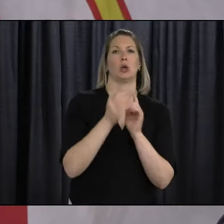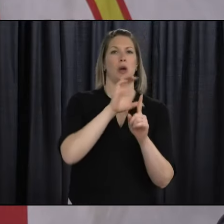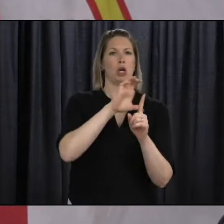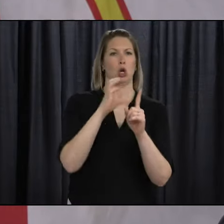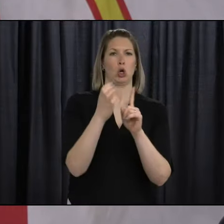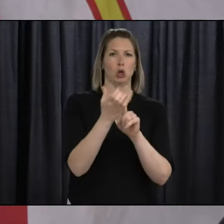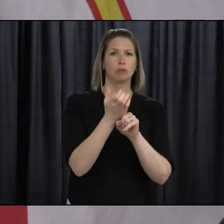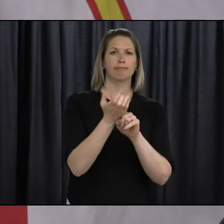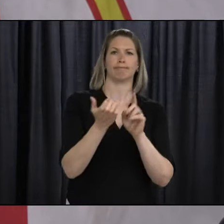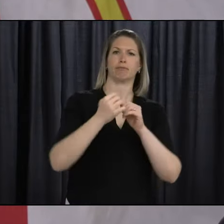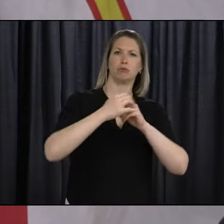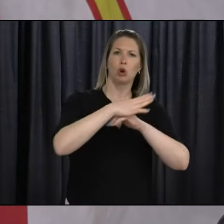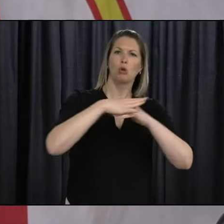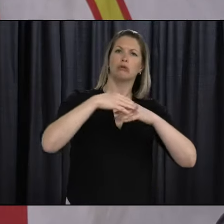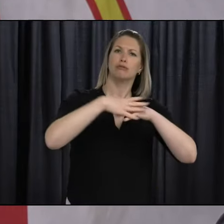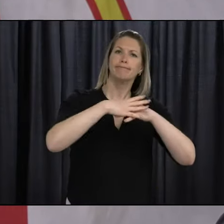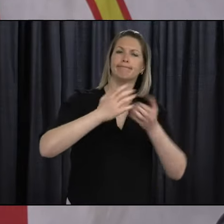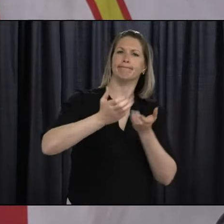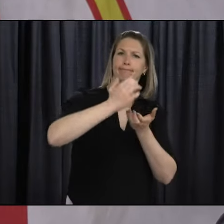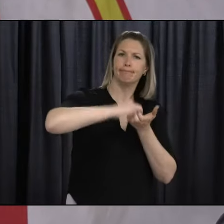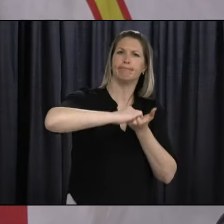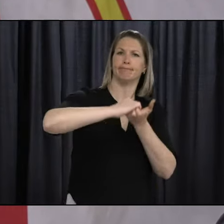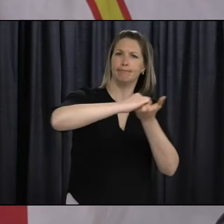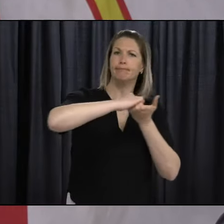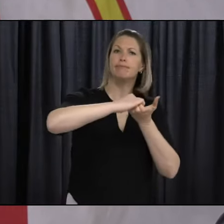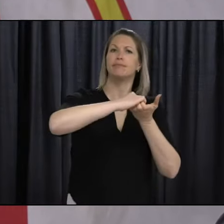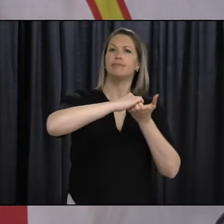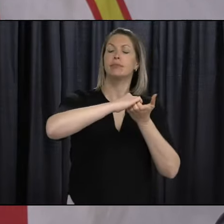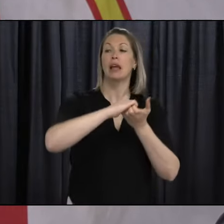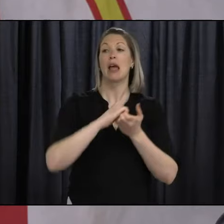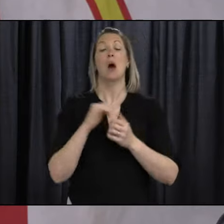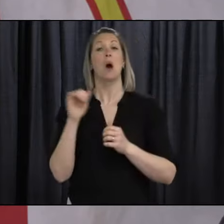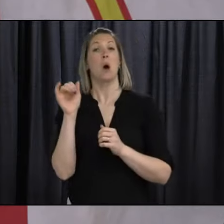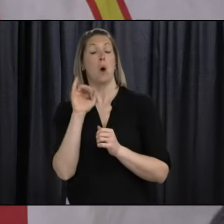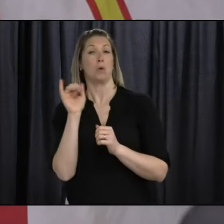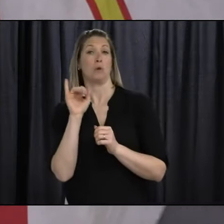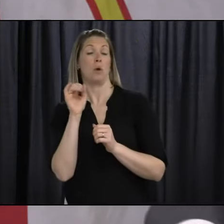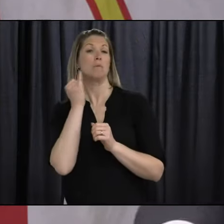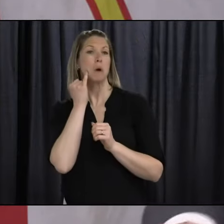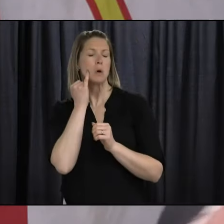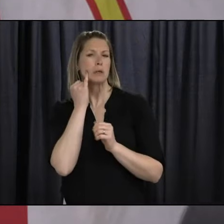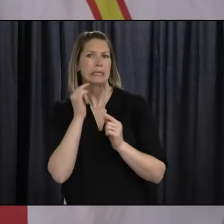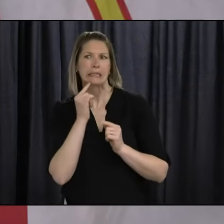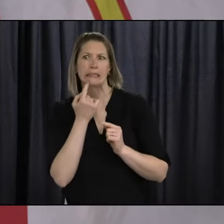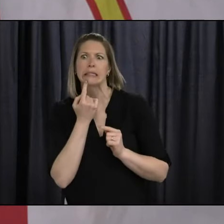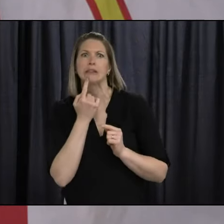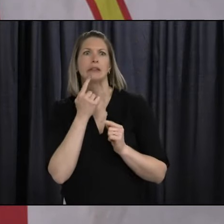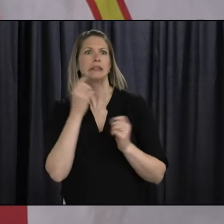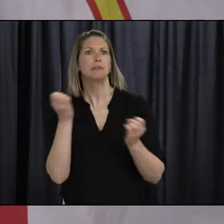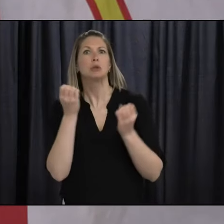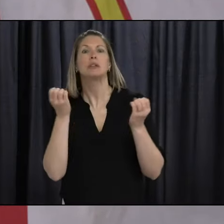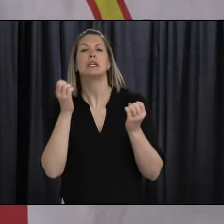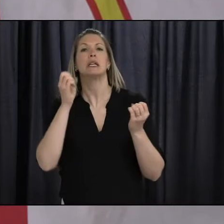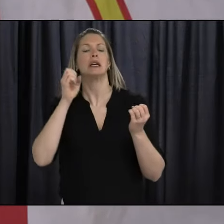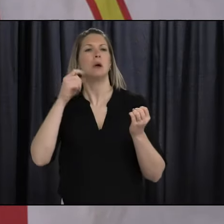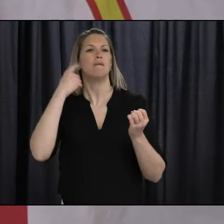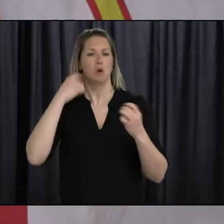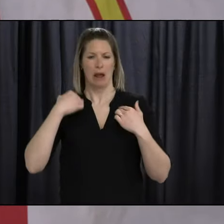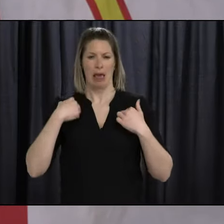invested primarily in Labrador on a Skedovac and a Medevac service. So these are for regular appointments or